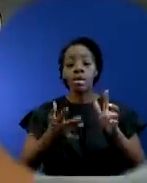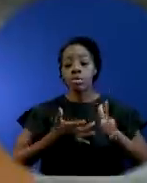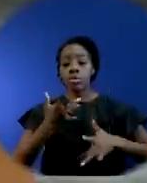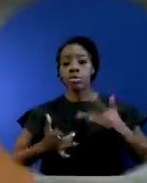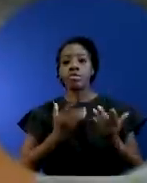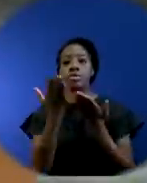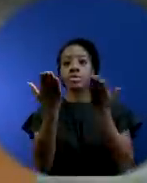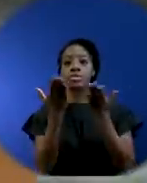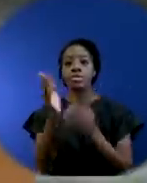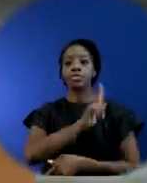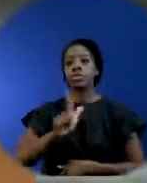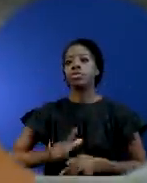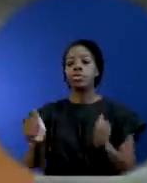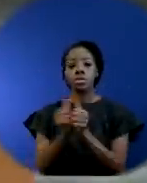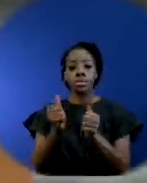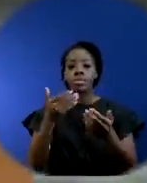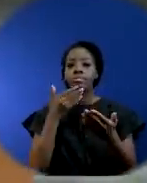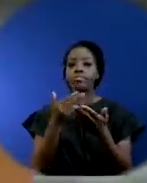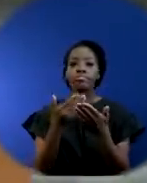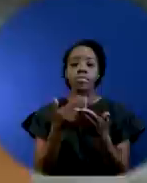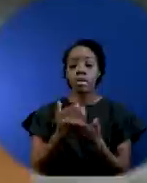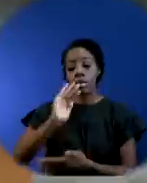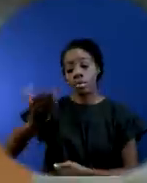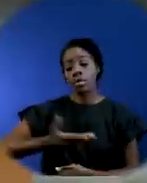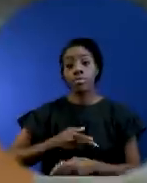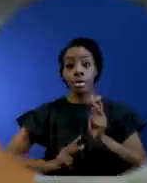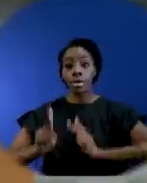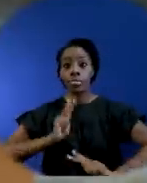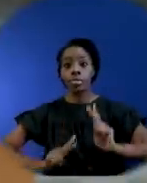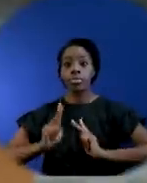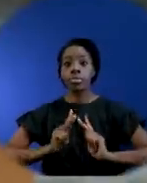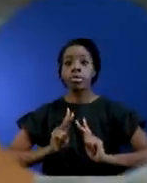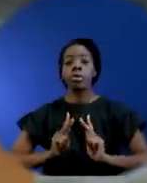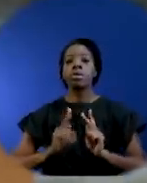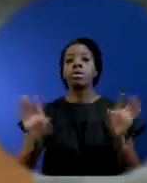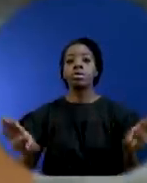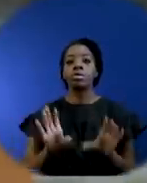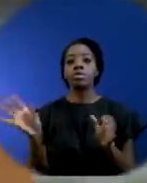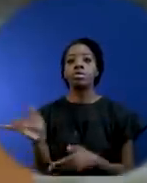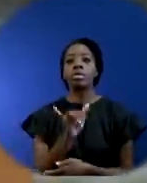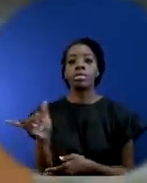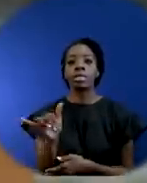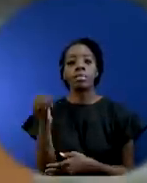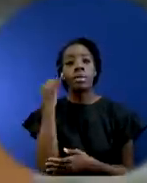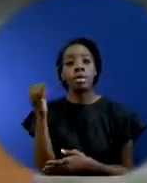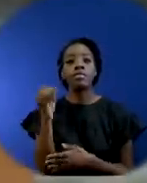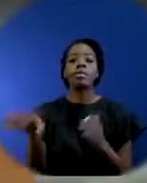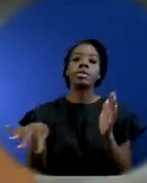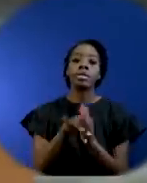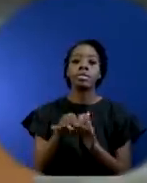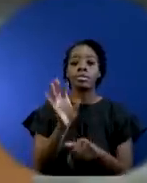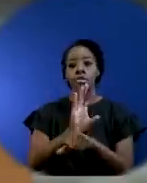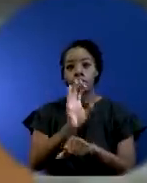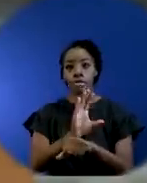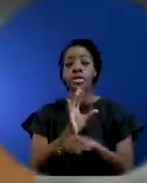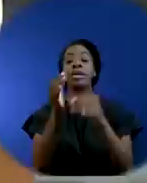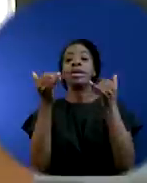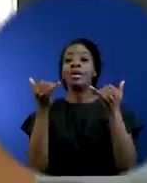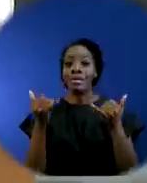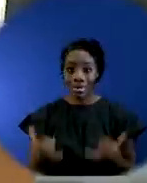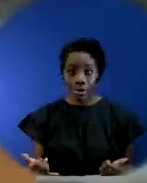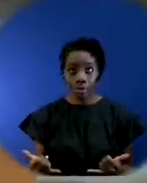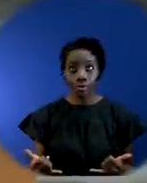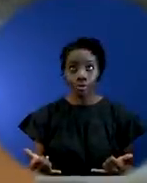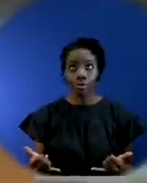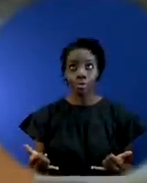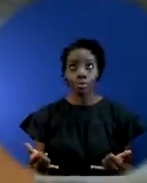the Lord with gladness, and we invite persons who would be nominated to do the same if they are elected by this congregation. Now, you got to know that